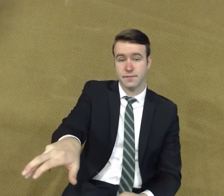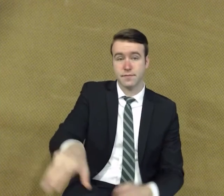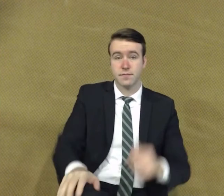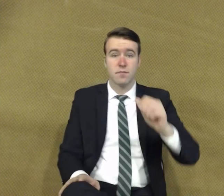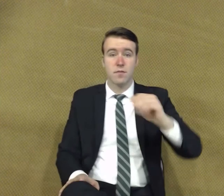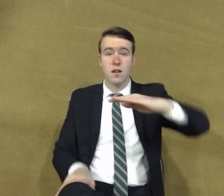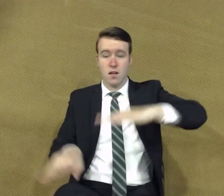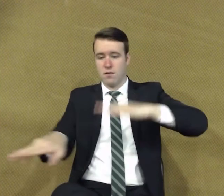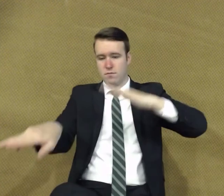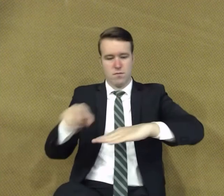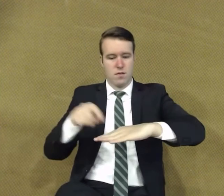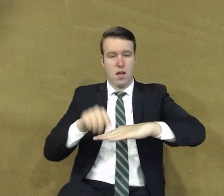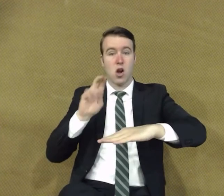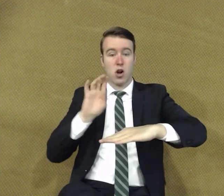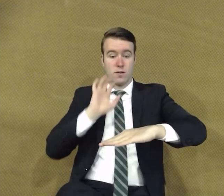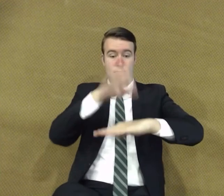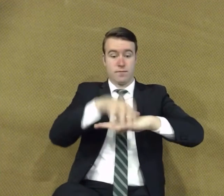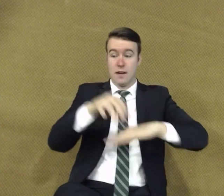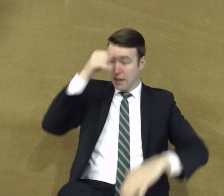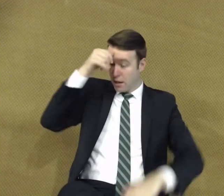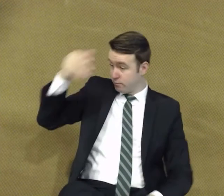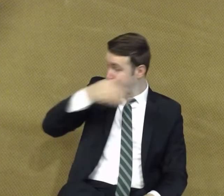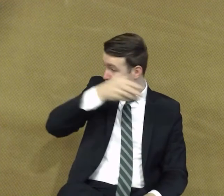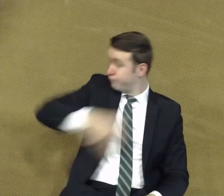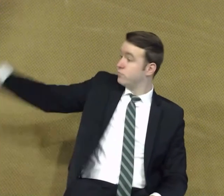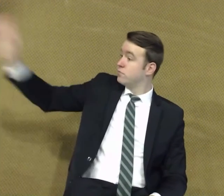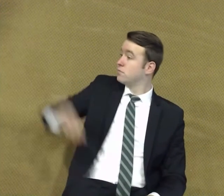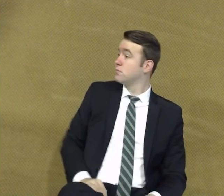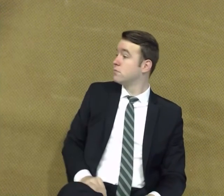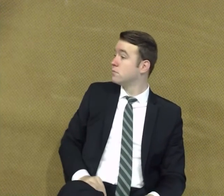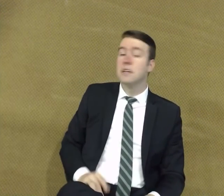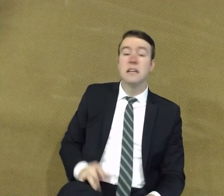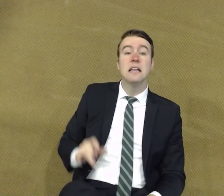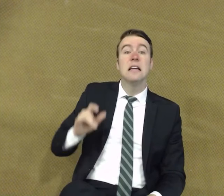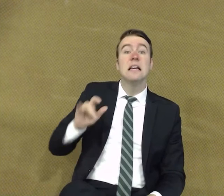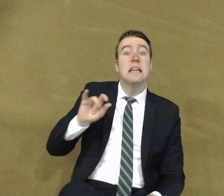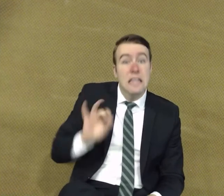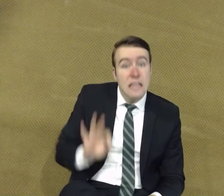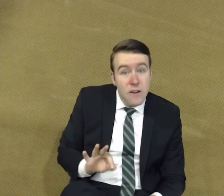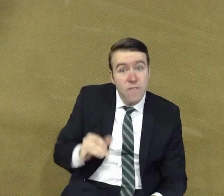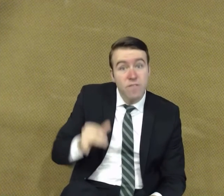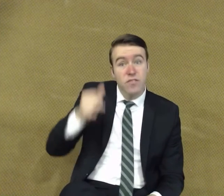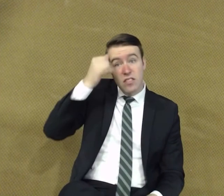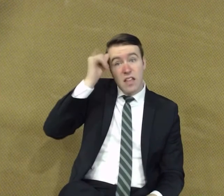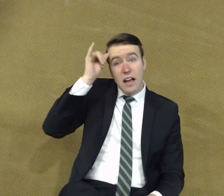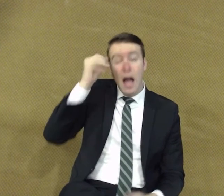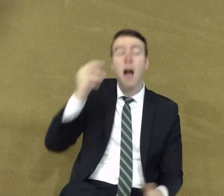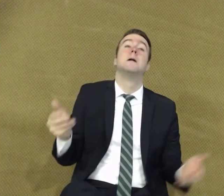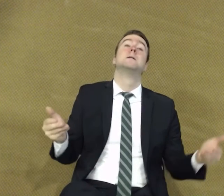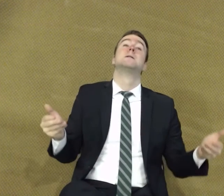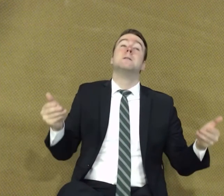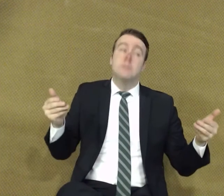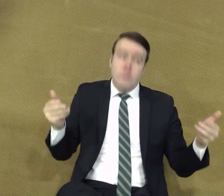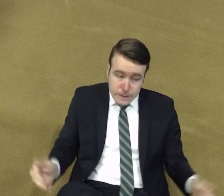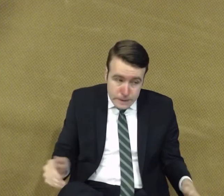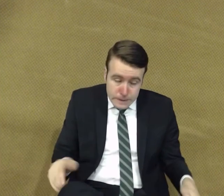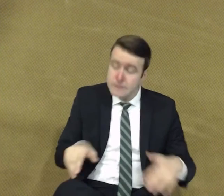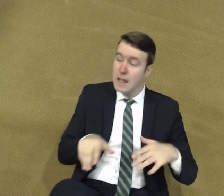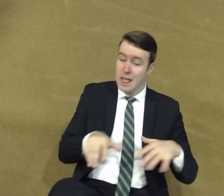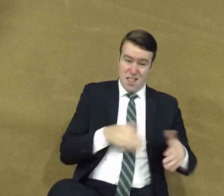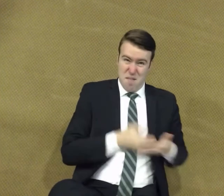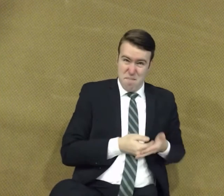the ark on the cart and we send the cows back to Israel. If the cows will leave their